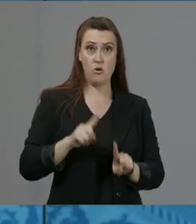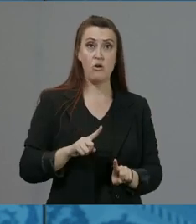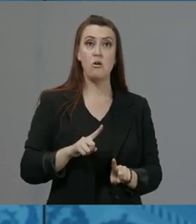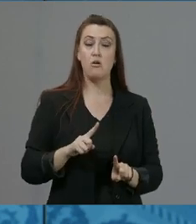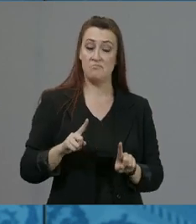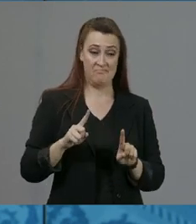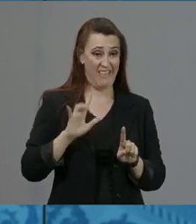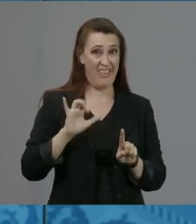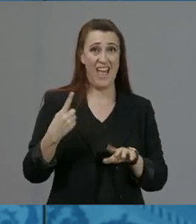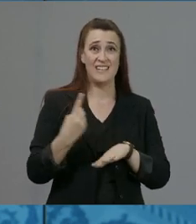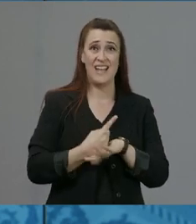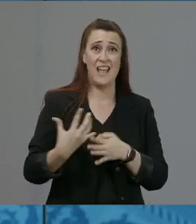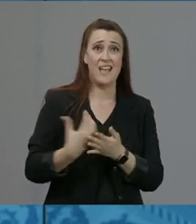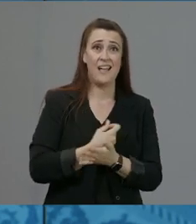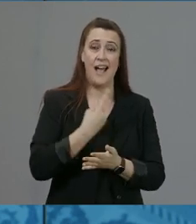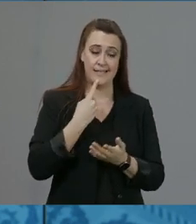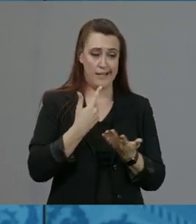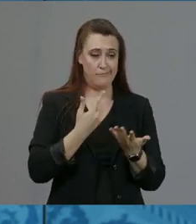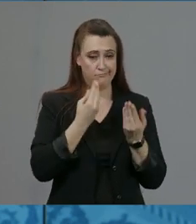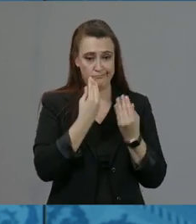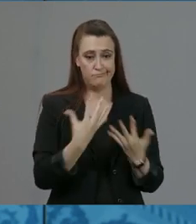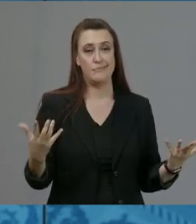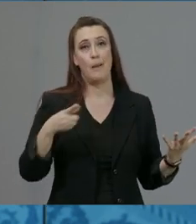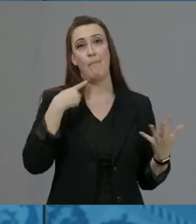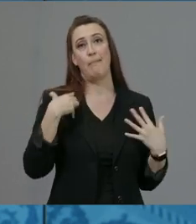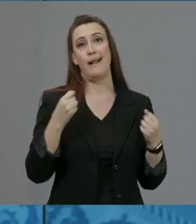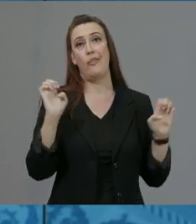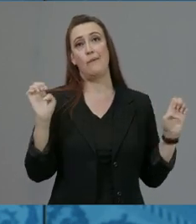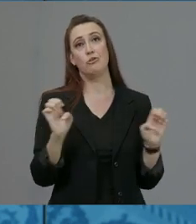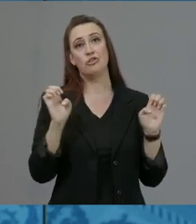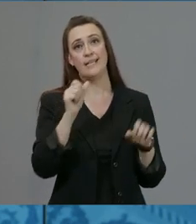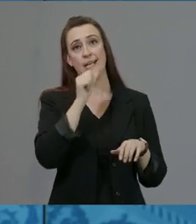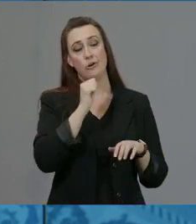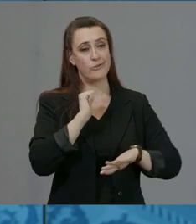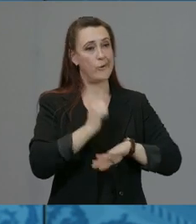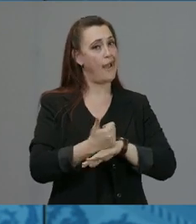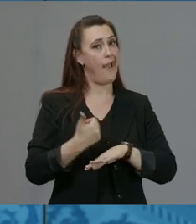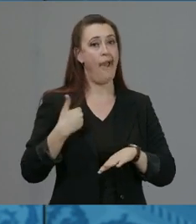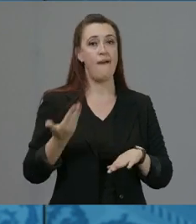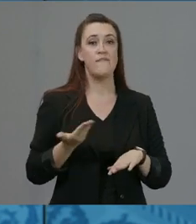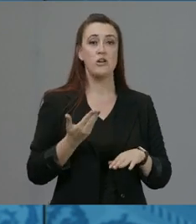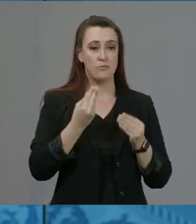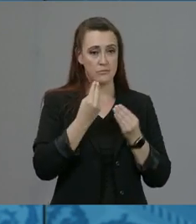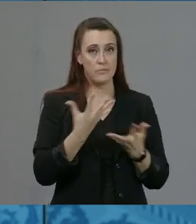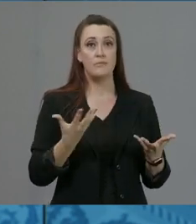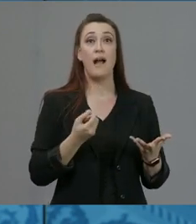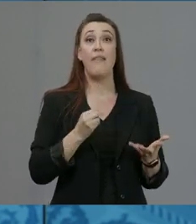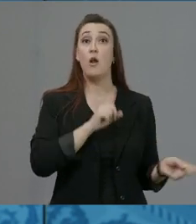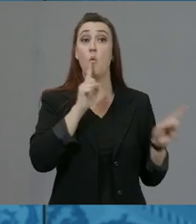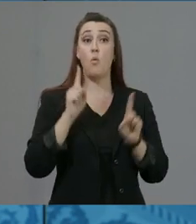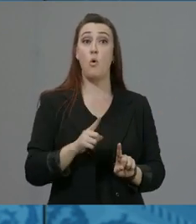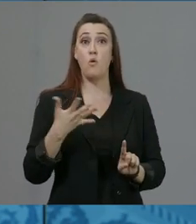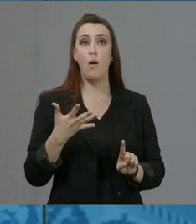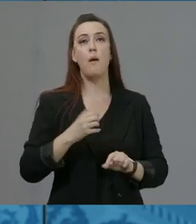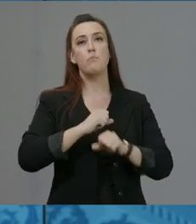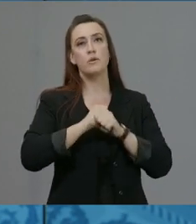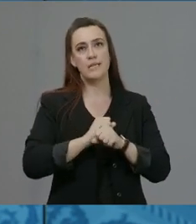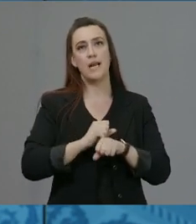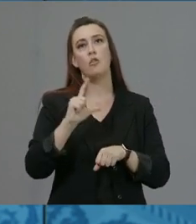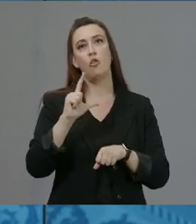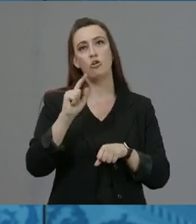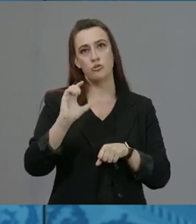the same day we declared a public health emergency in Arizona, was to protect our long-term